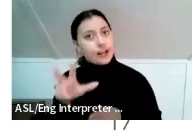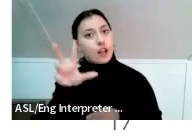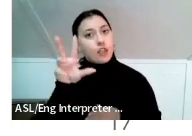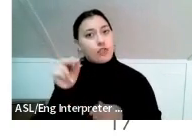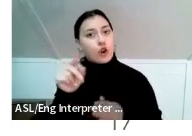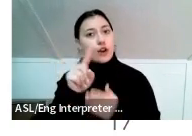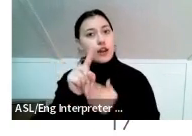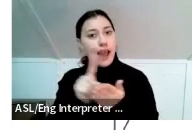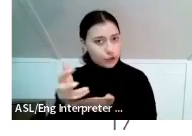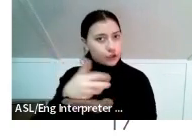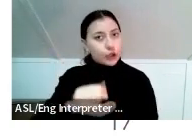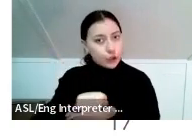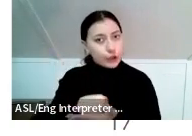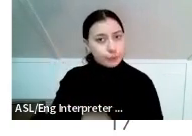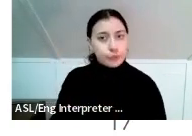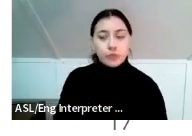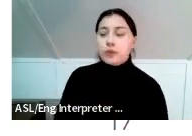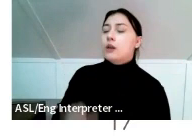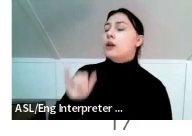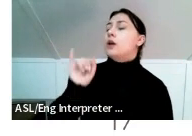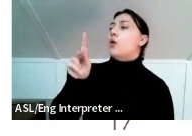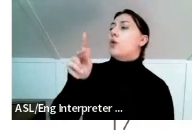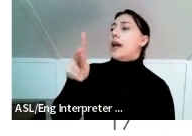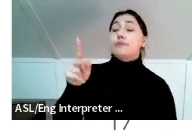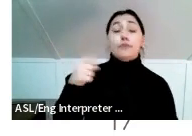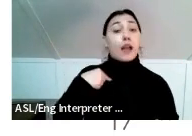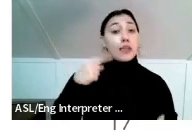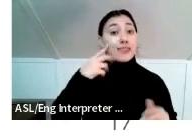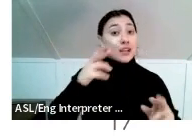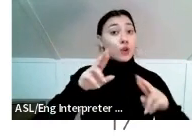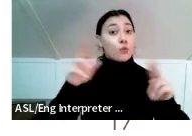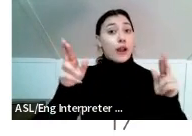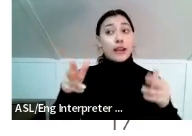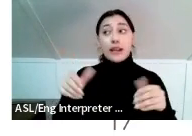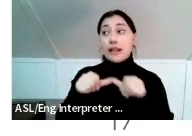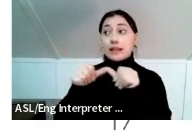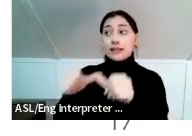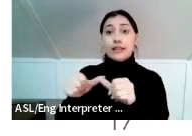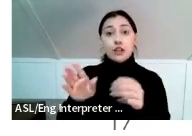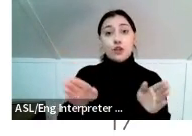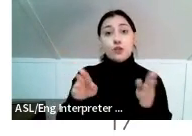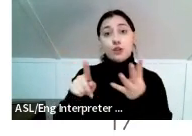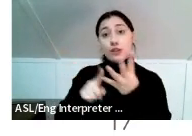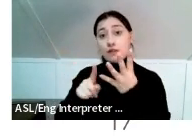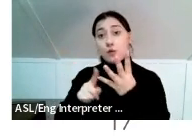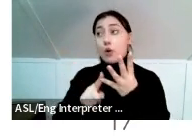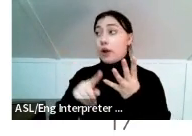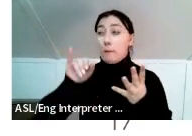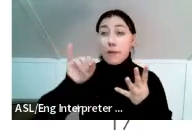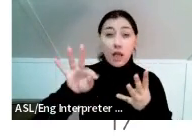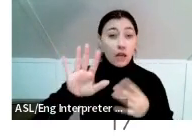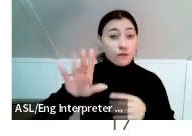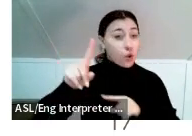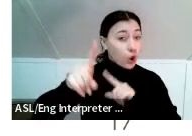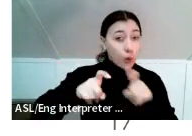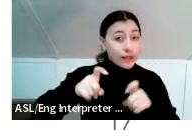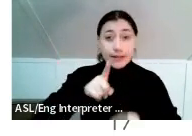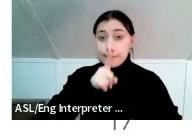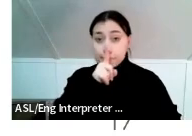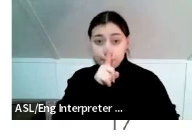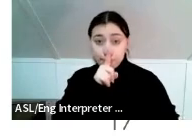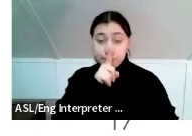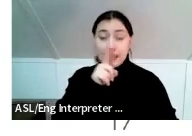All right. And I think we are going to move on to the next section. But again, if we haven't answered your question on eligibility, we will come back to it at the end.